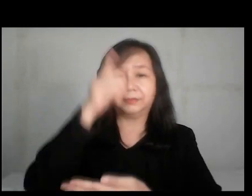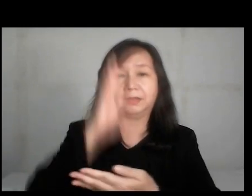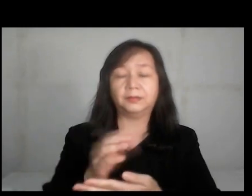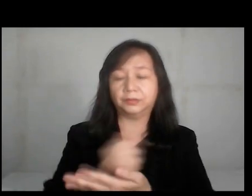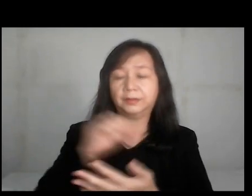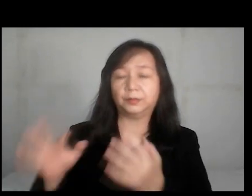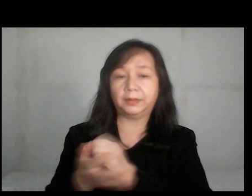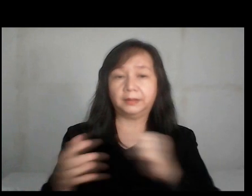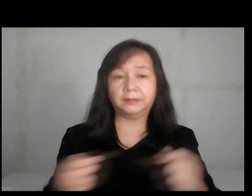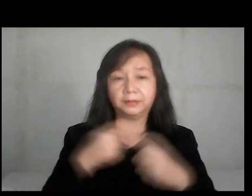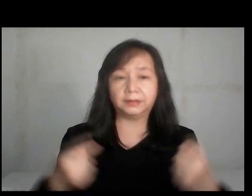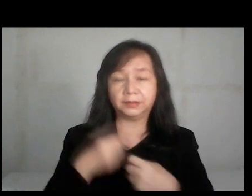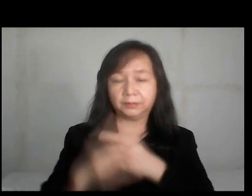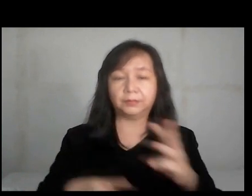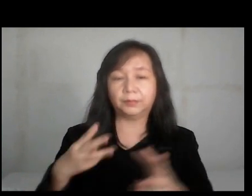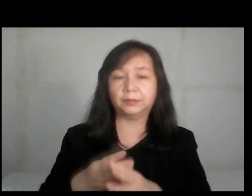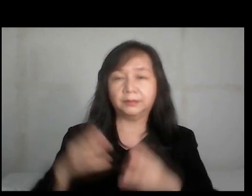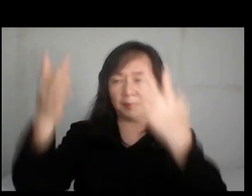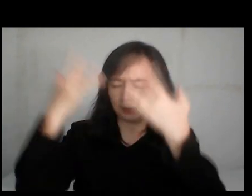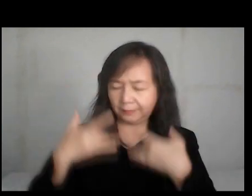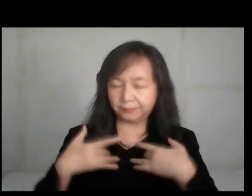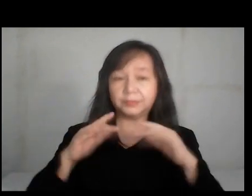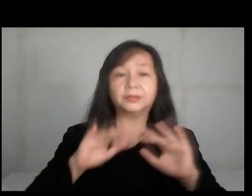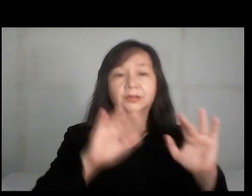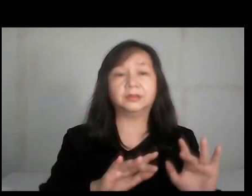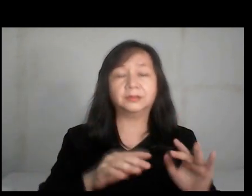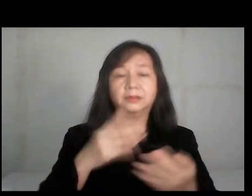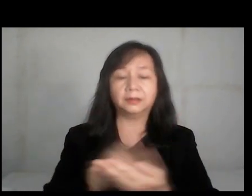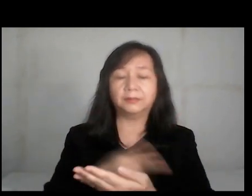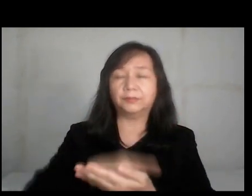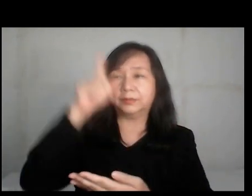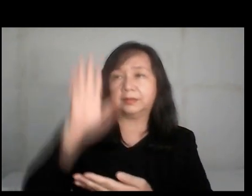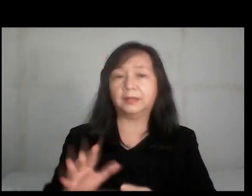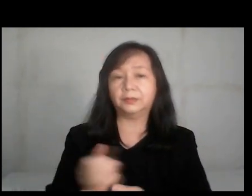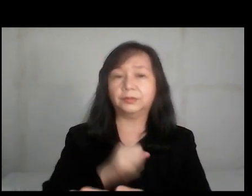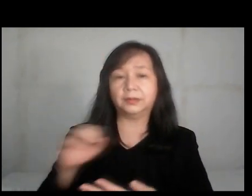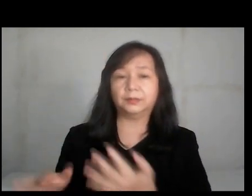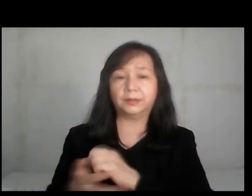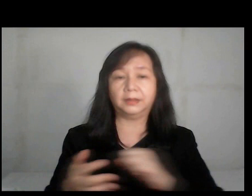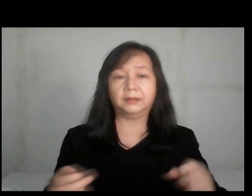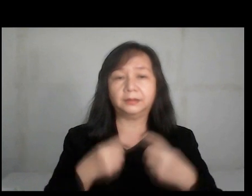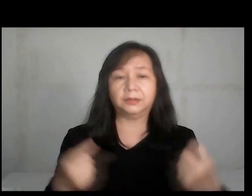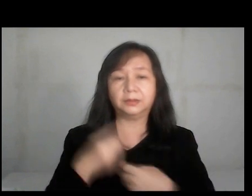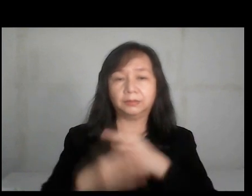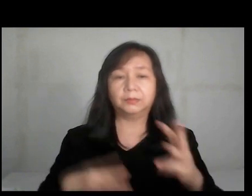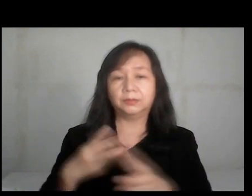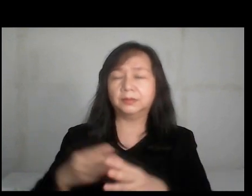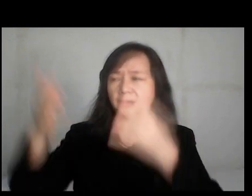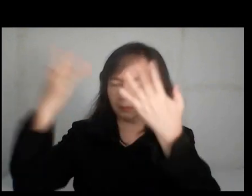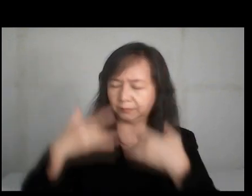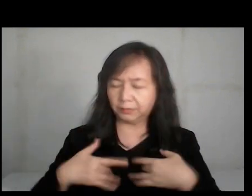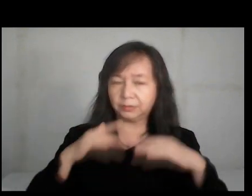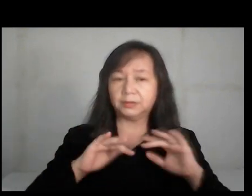Lamb of God, who takes away the sins of the world, have mercy on us. Lamb of God, who takes away the sins